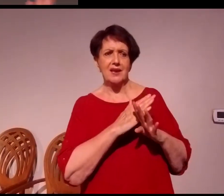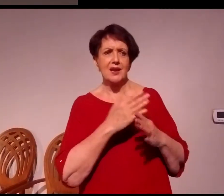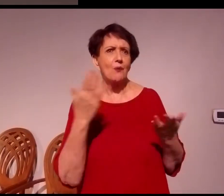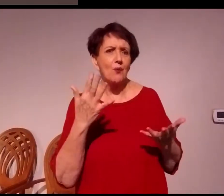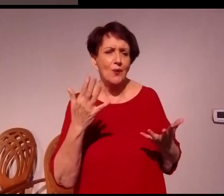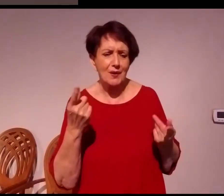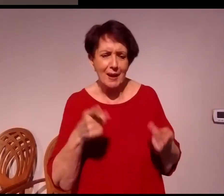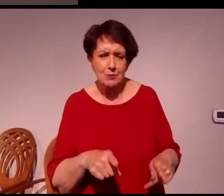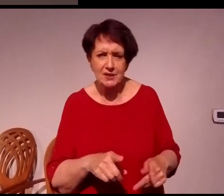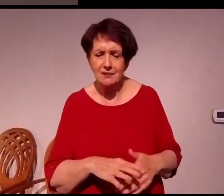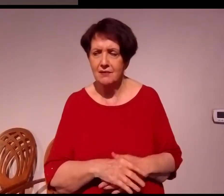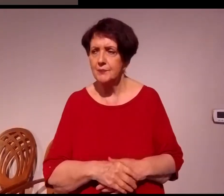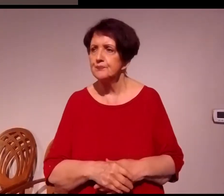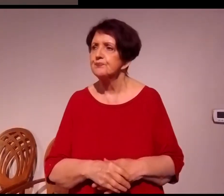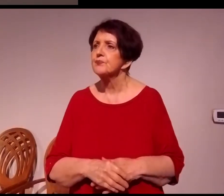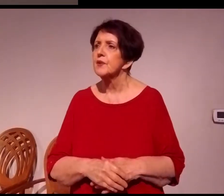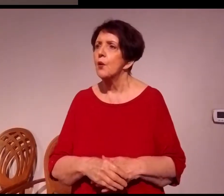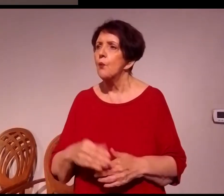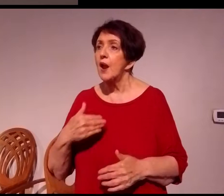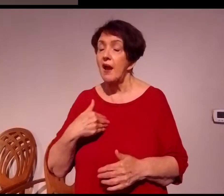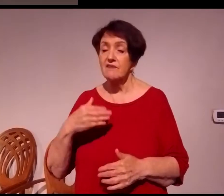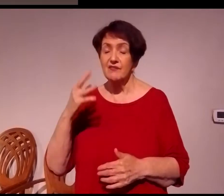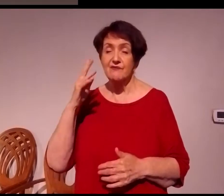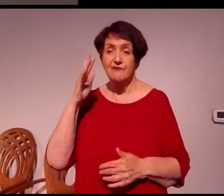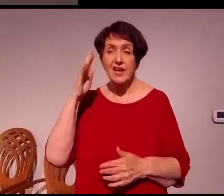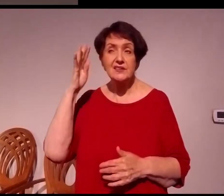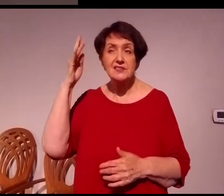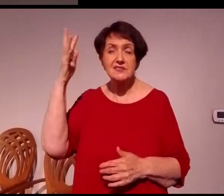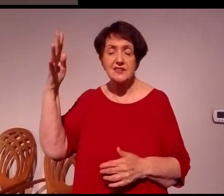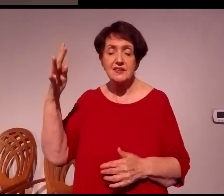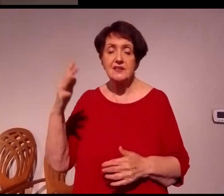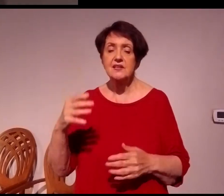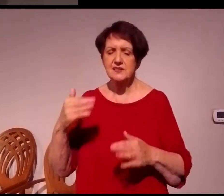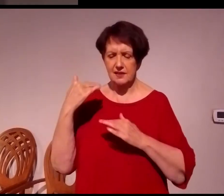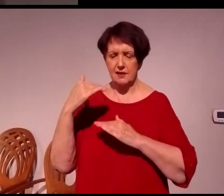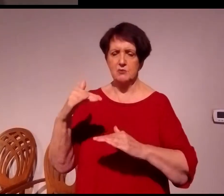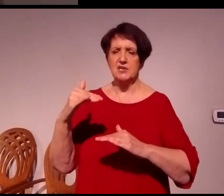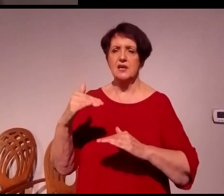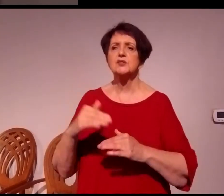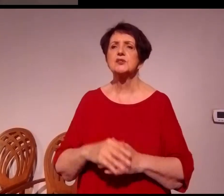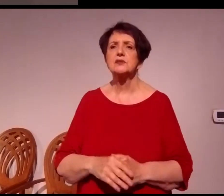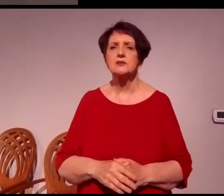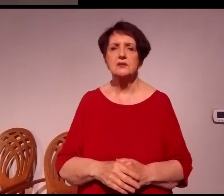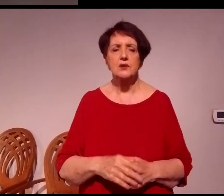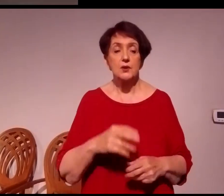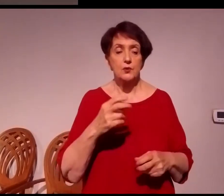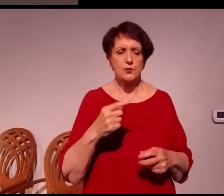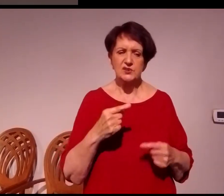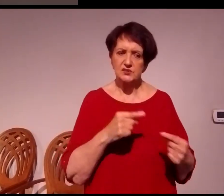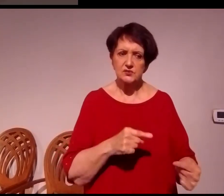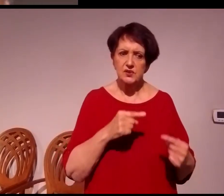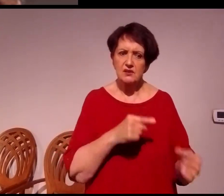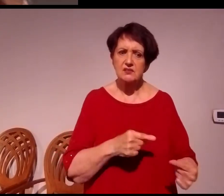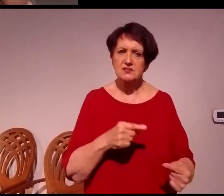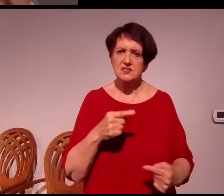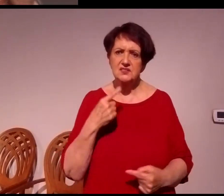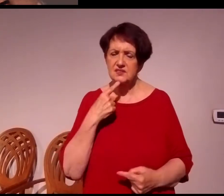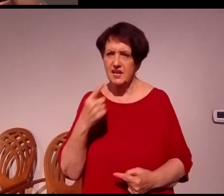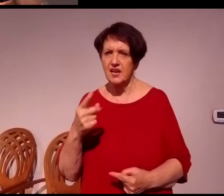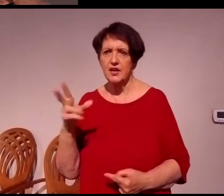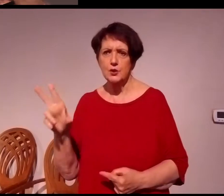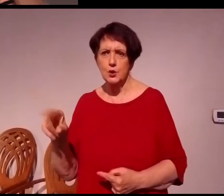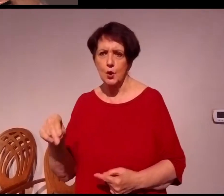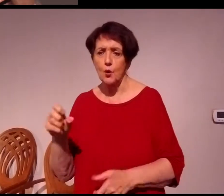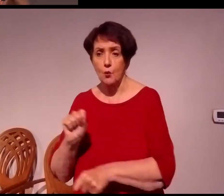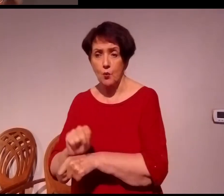have this fantasy that it's a limitation. We have a hard time saying no at work. Sometimes saying no at work will actually cause you to